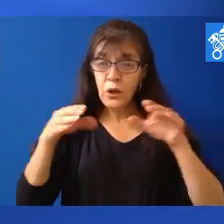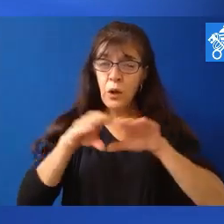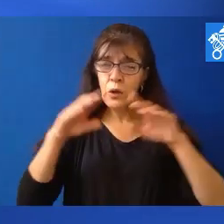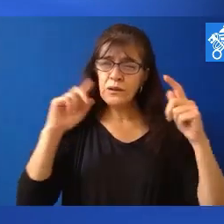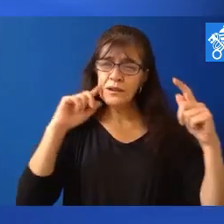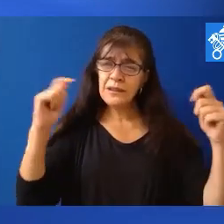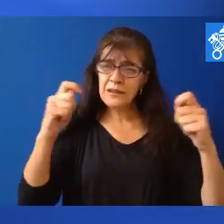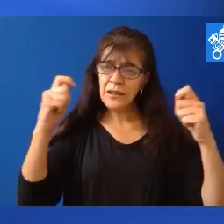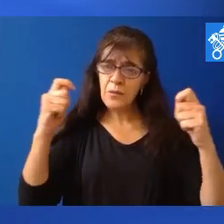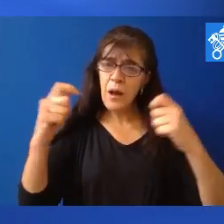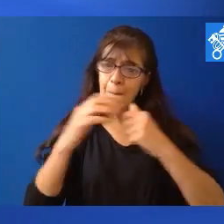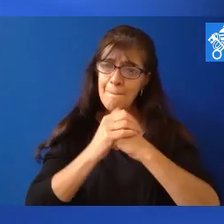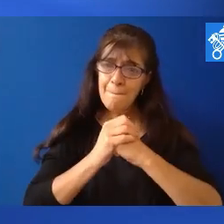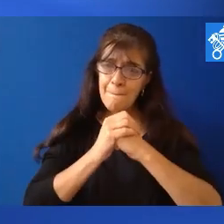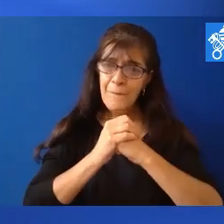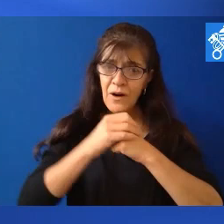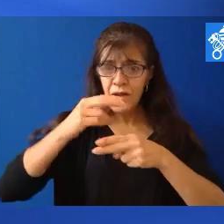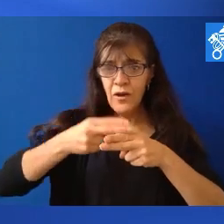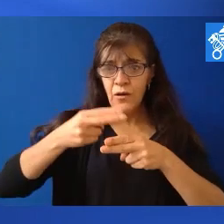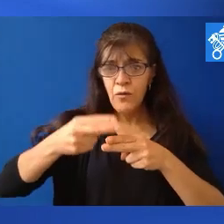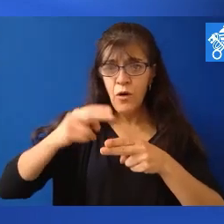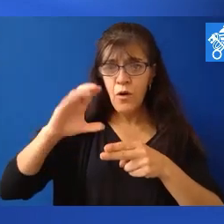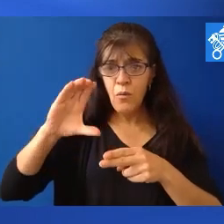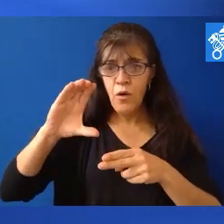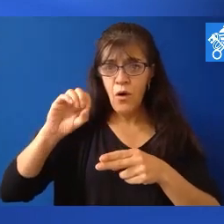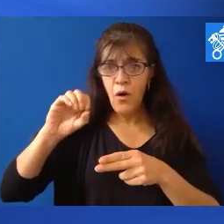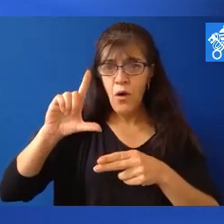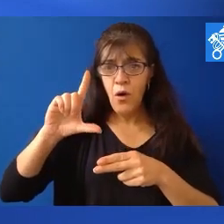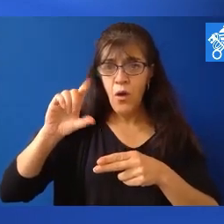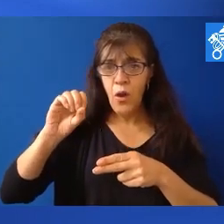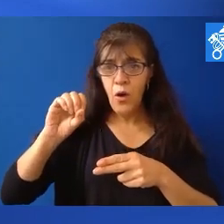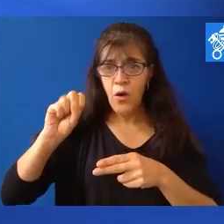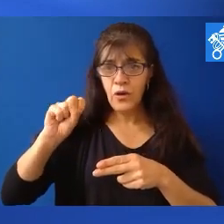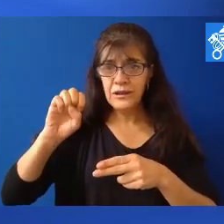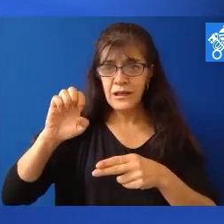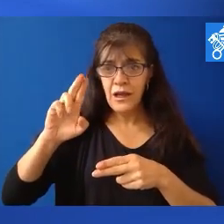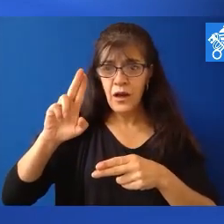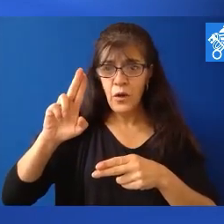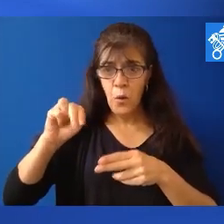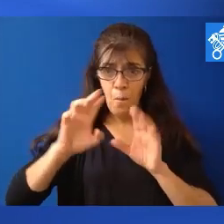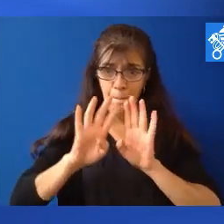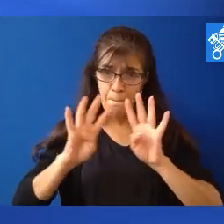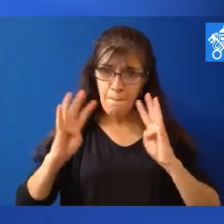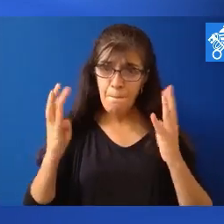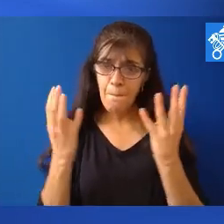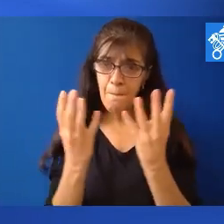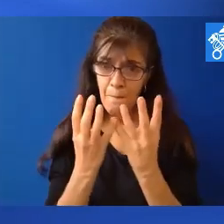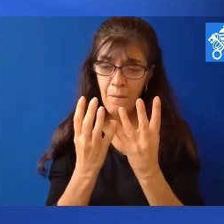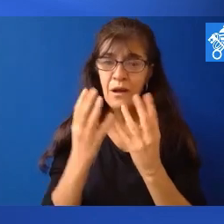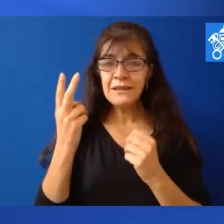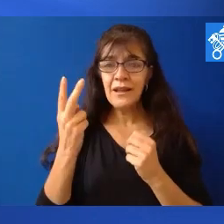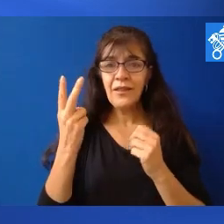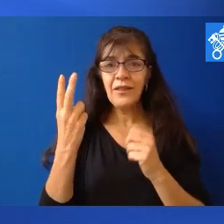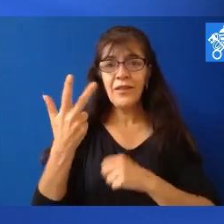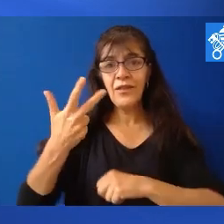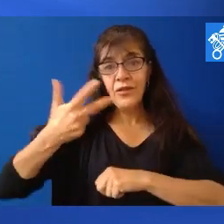in the closing ceremony and prayer service held at Rome's Colosseum. The three-day peace summit was hosted